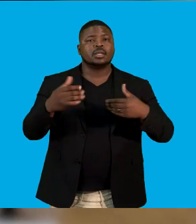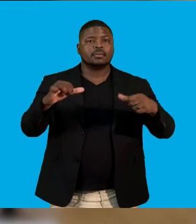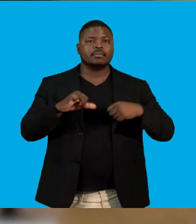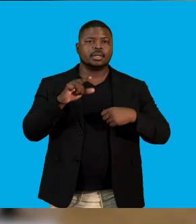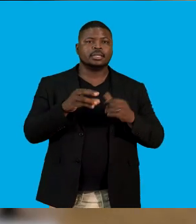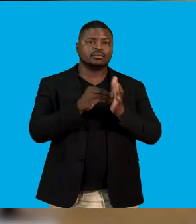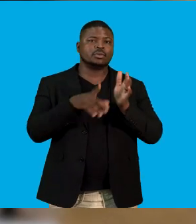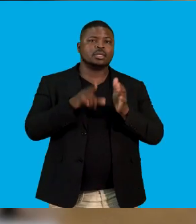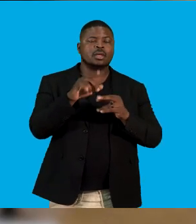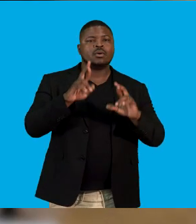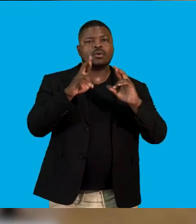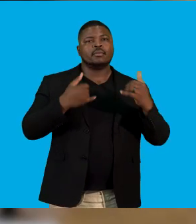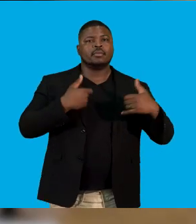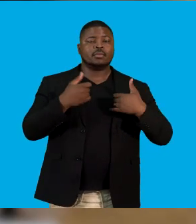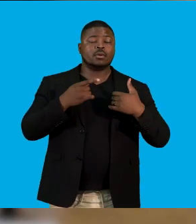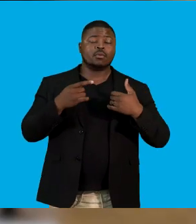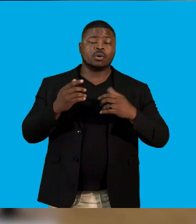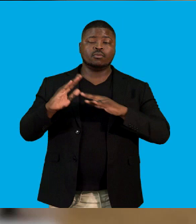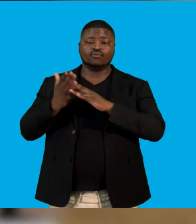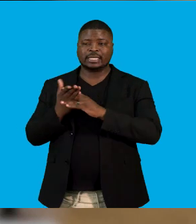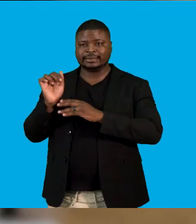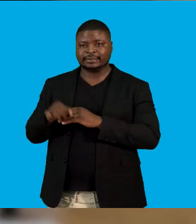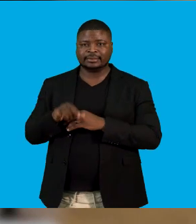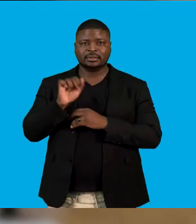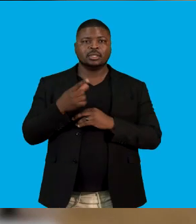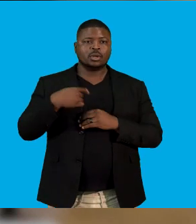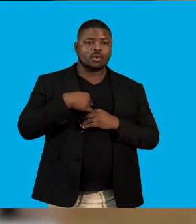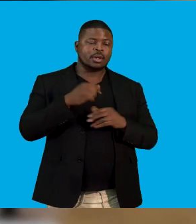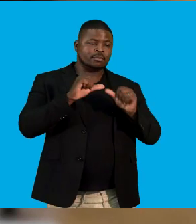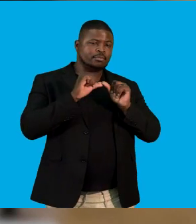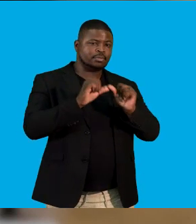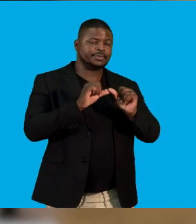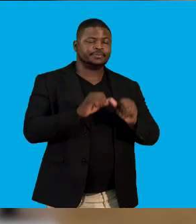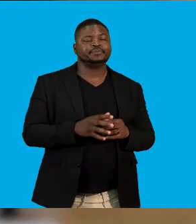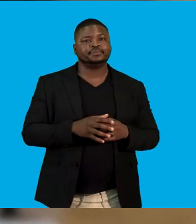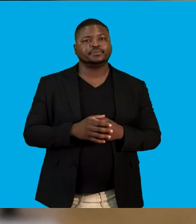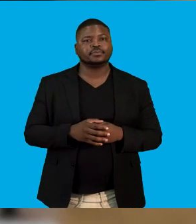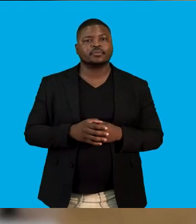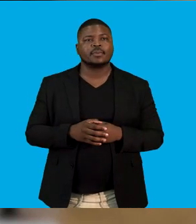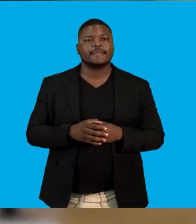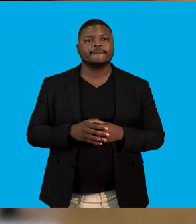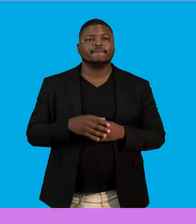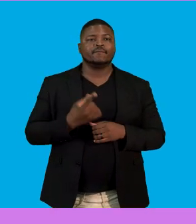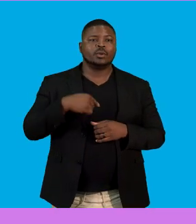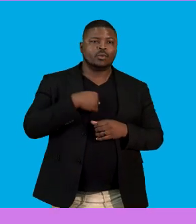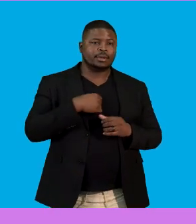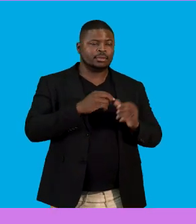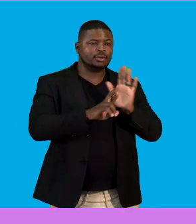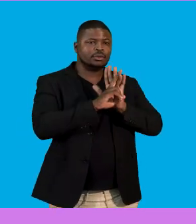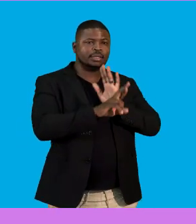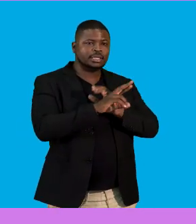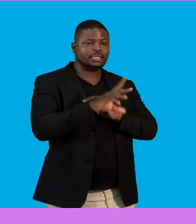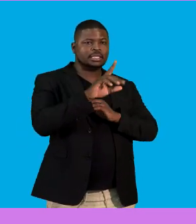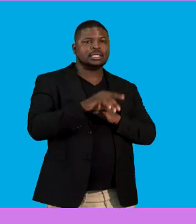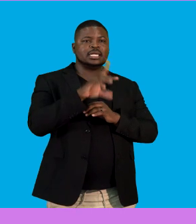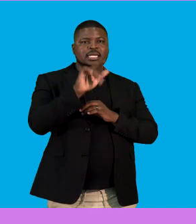Welcome back, learners. I hope you had a nice quick rest. Let's wrap up our practice and application section. So we were looking at